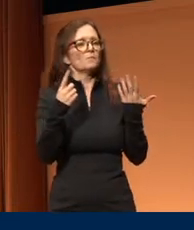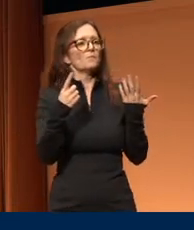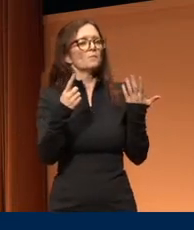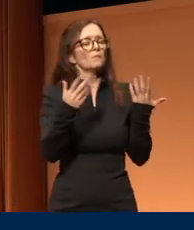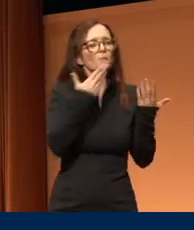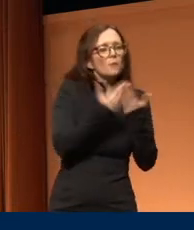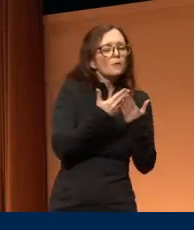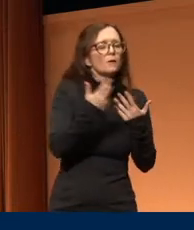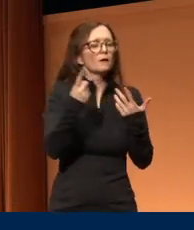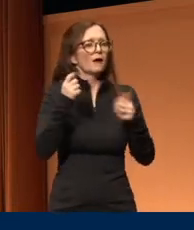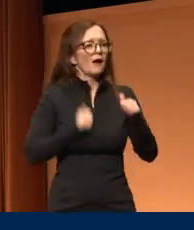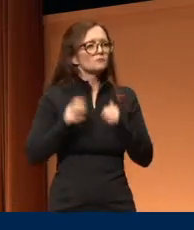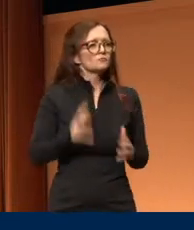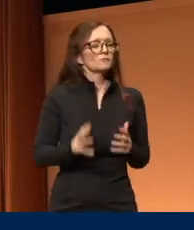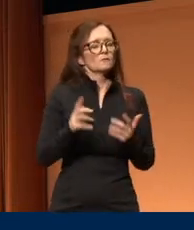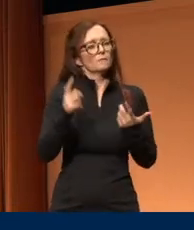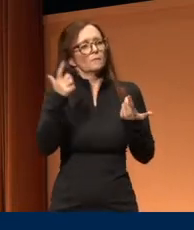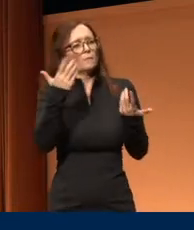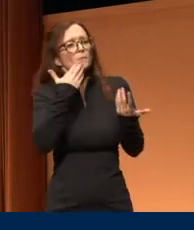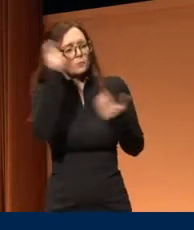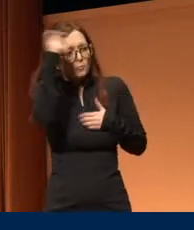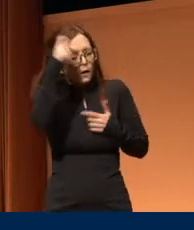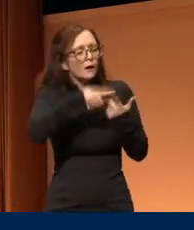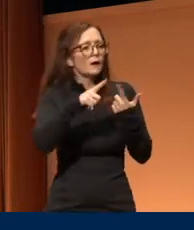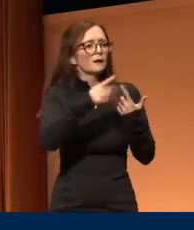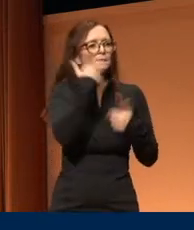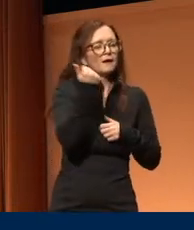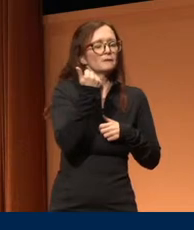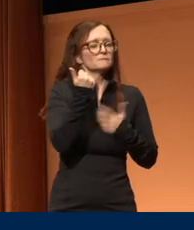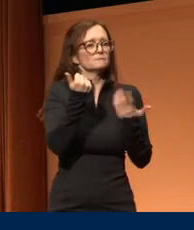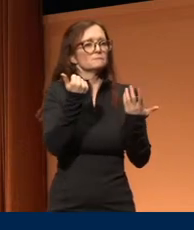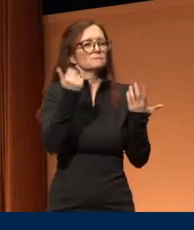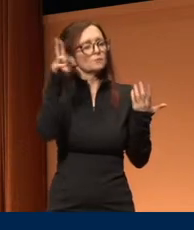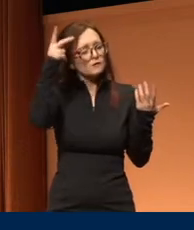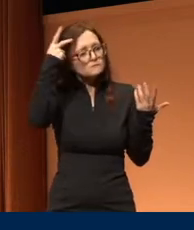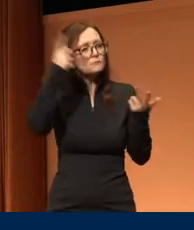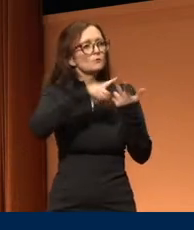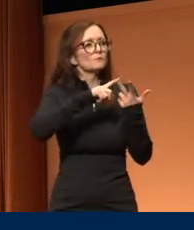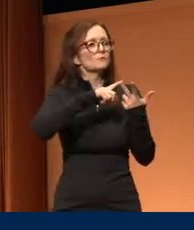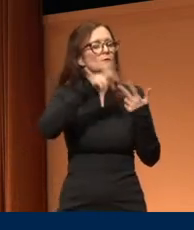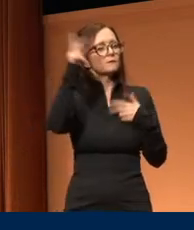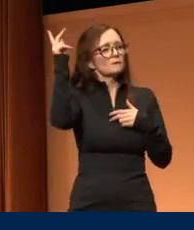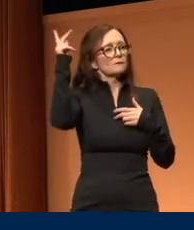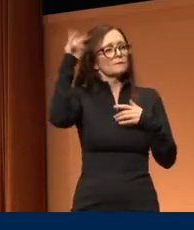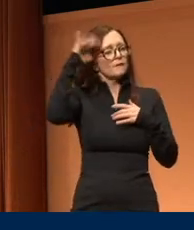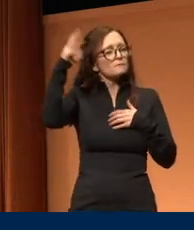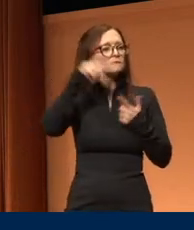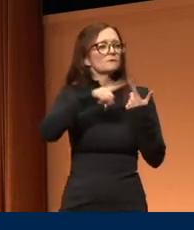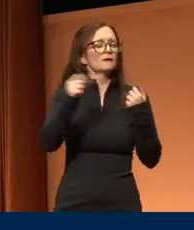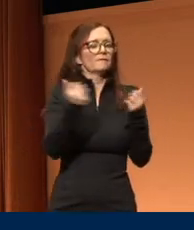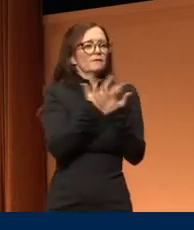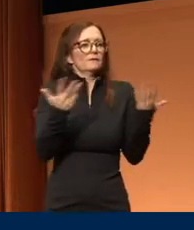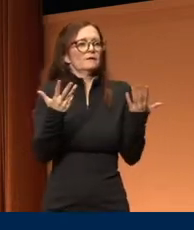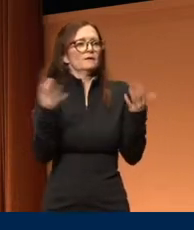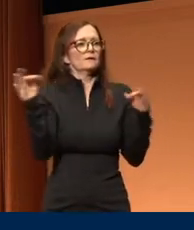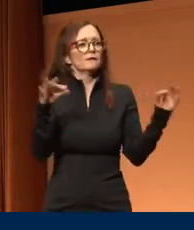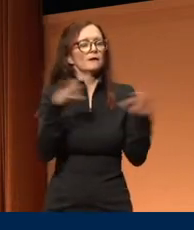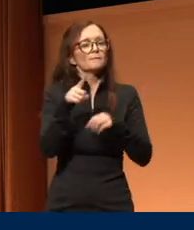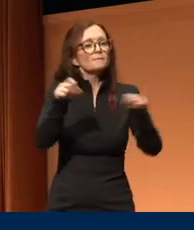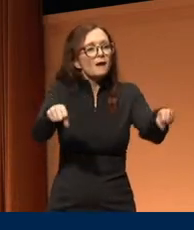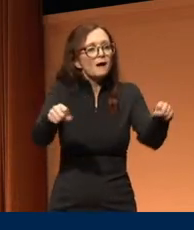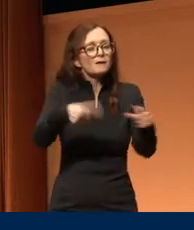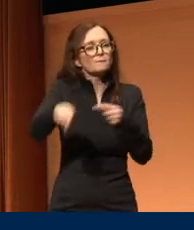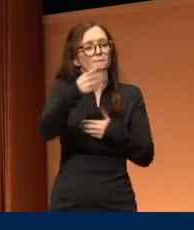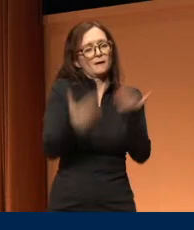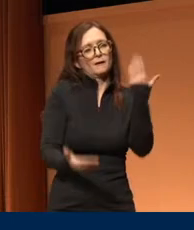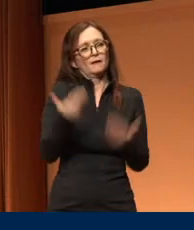what is in their best long-term interest to want as the basic principles of a just society, given a veil of ignorance and the possibility that they